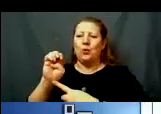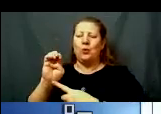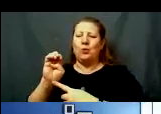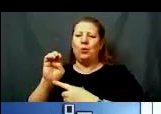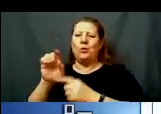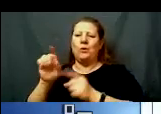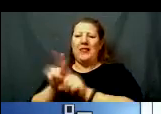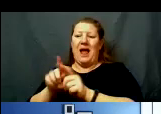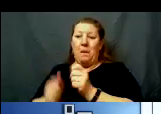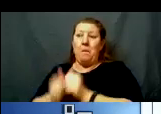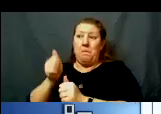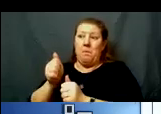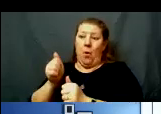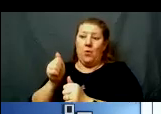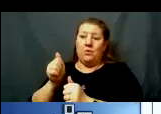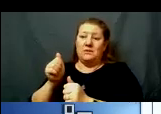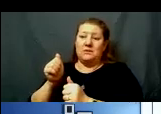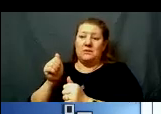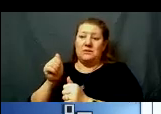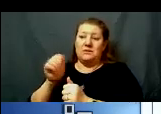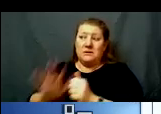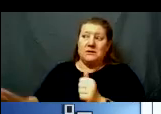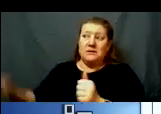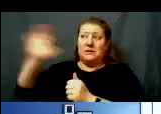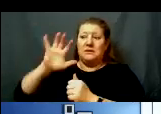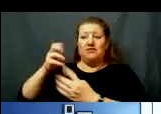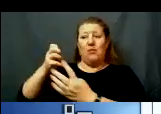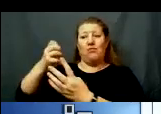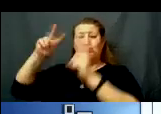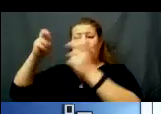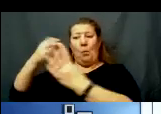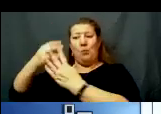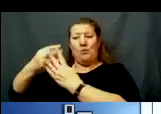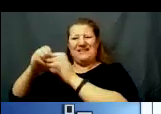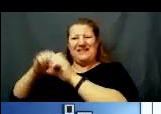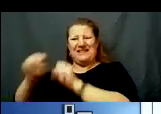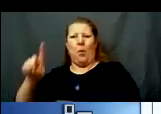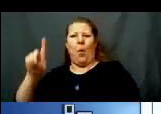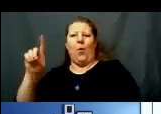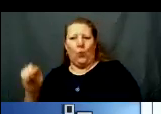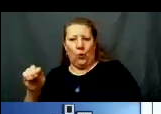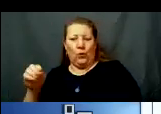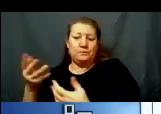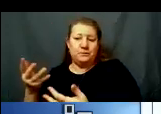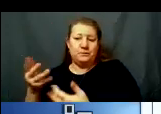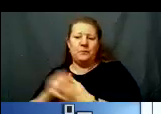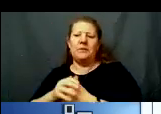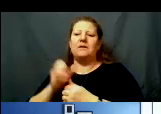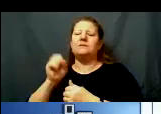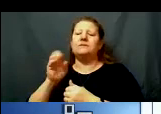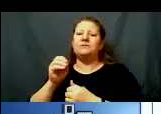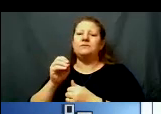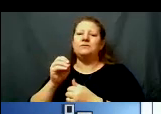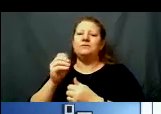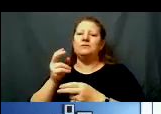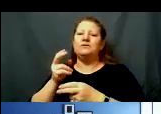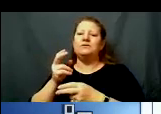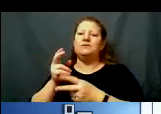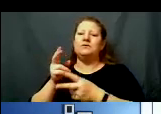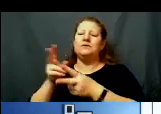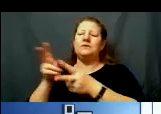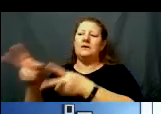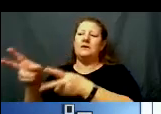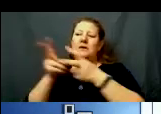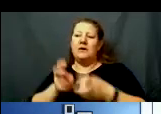prison systems do. So let's take that critical environmental justice studies idea and try to map it onto the prison system, and